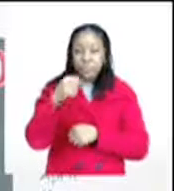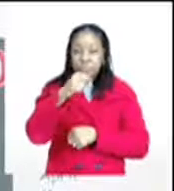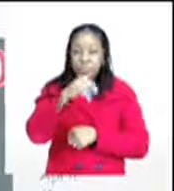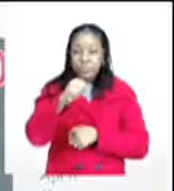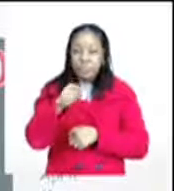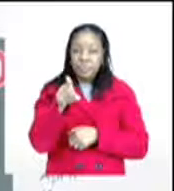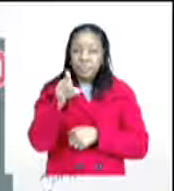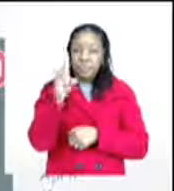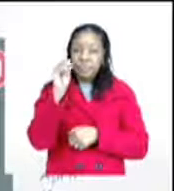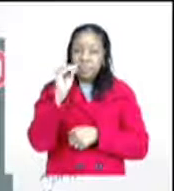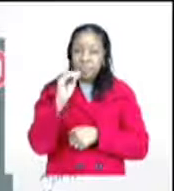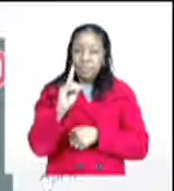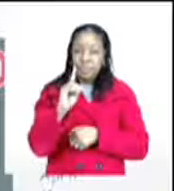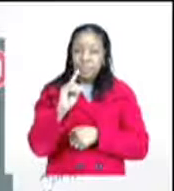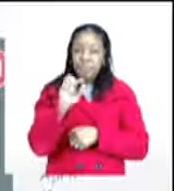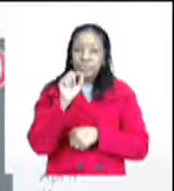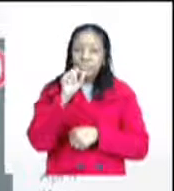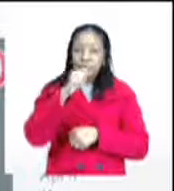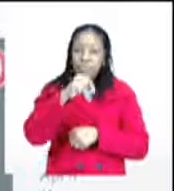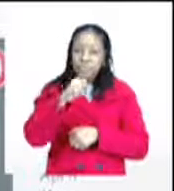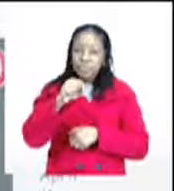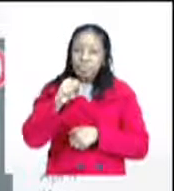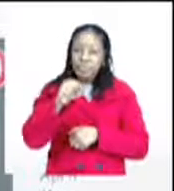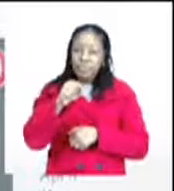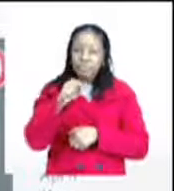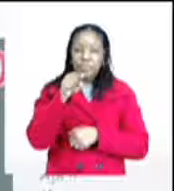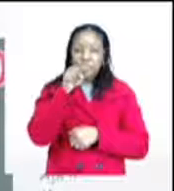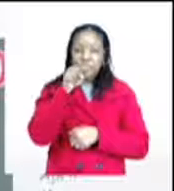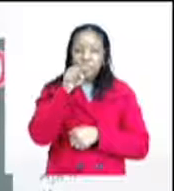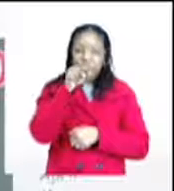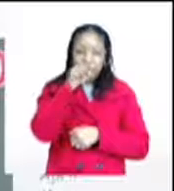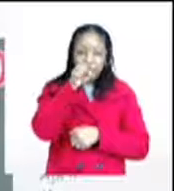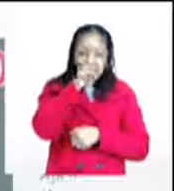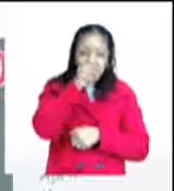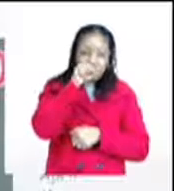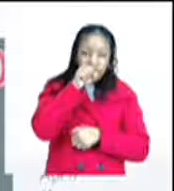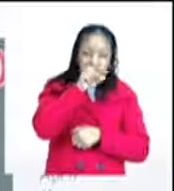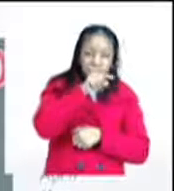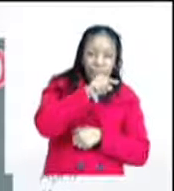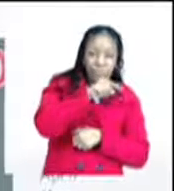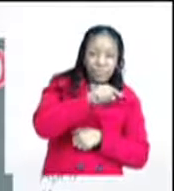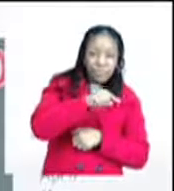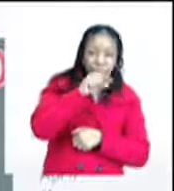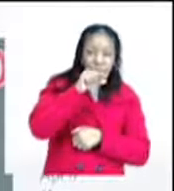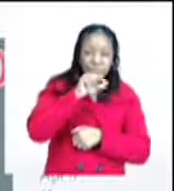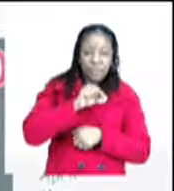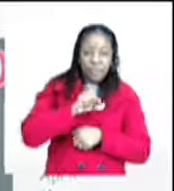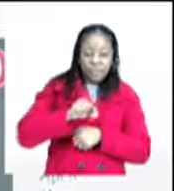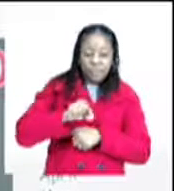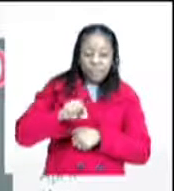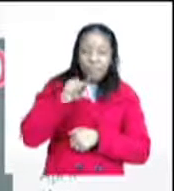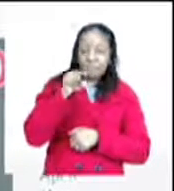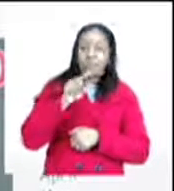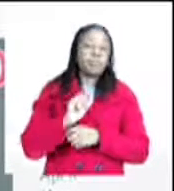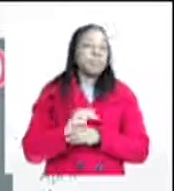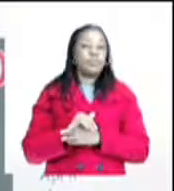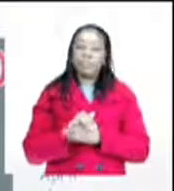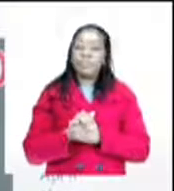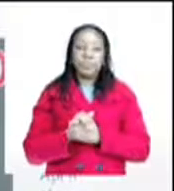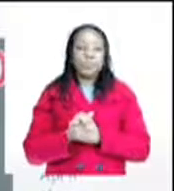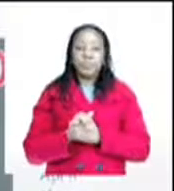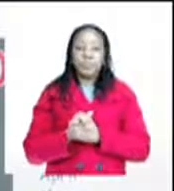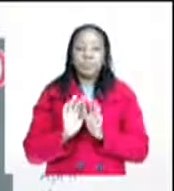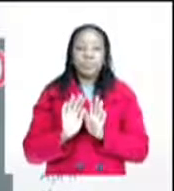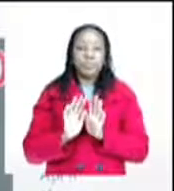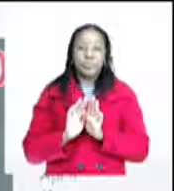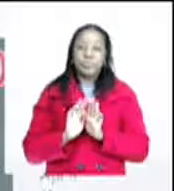D, make sure that you do not lift your hand or you do not pick up your hand or